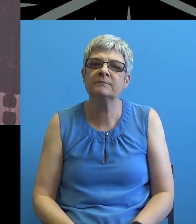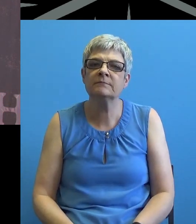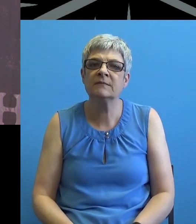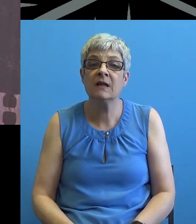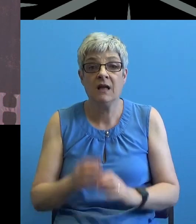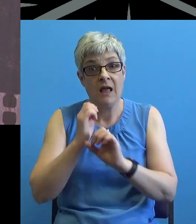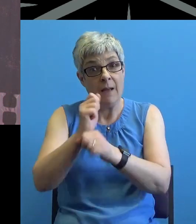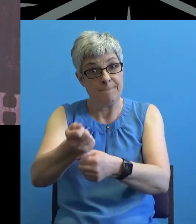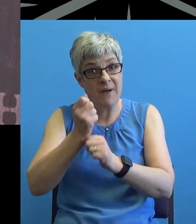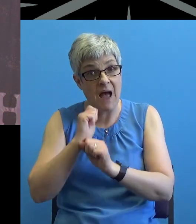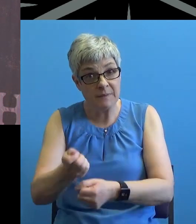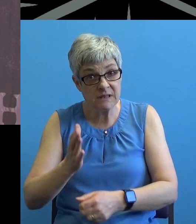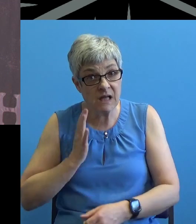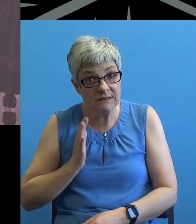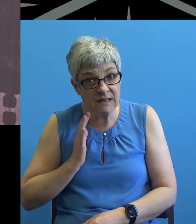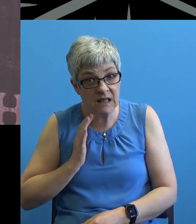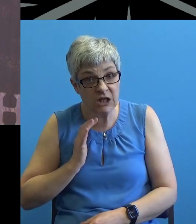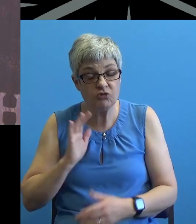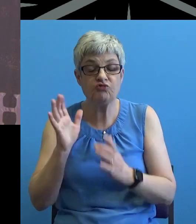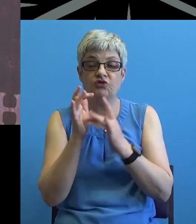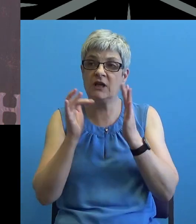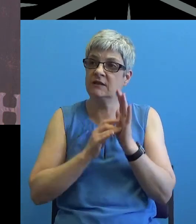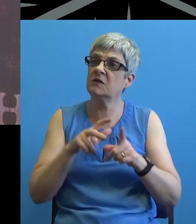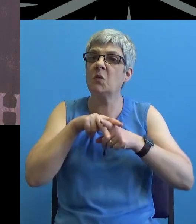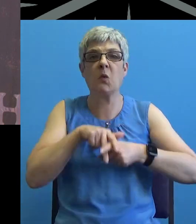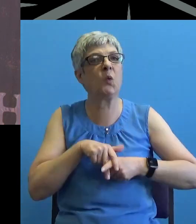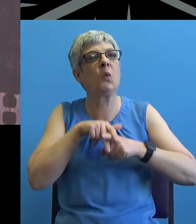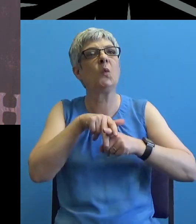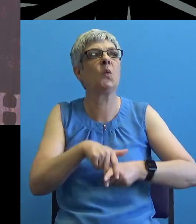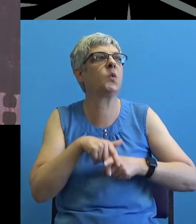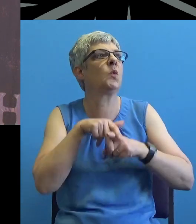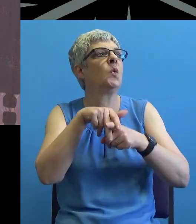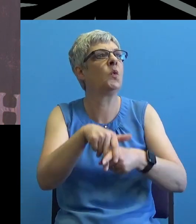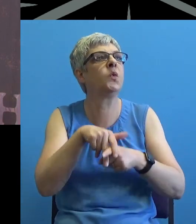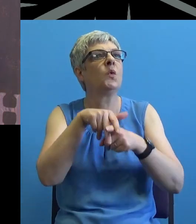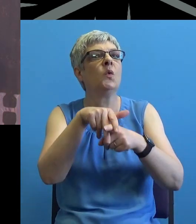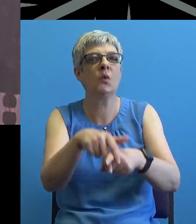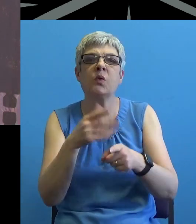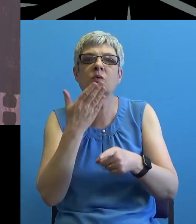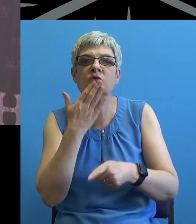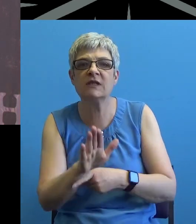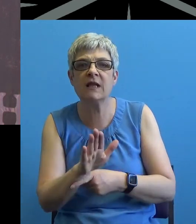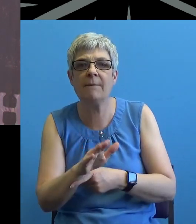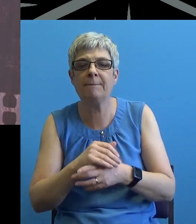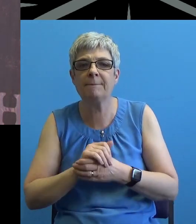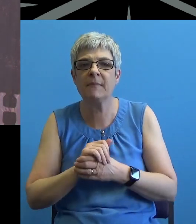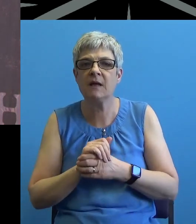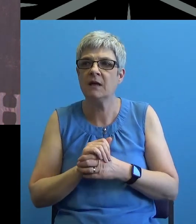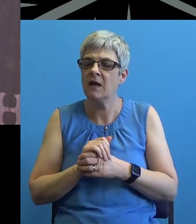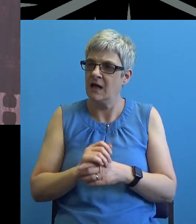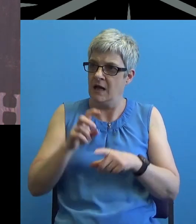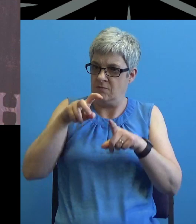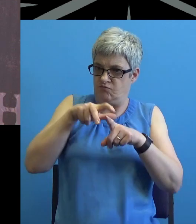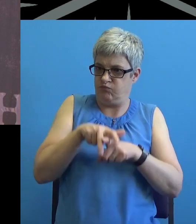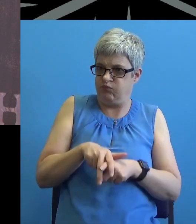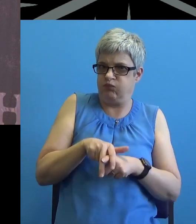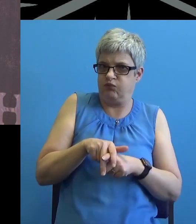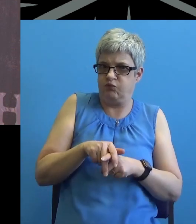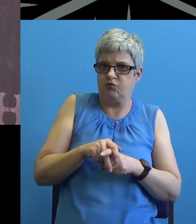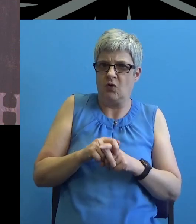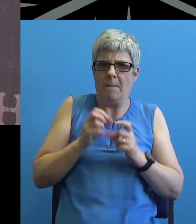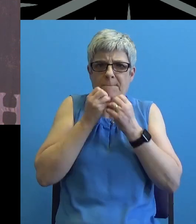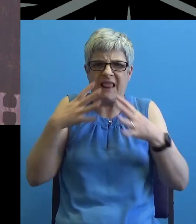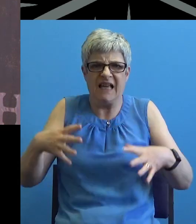It was Palm Sunday as Jesus gallantly rode into Jerusalem. Lights blinding, he sat upon his blazing